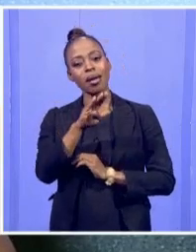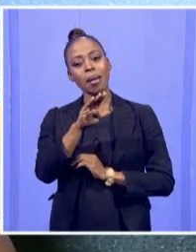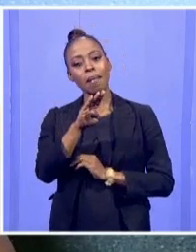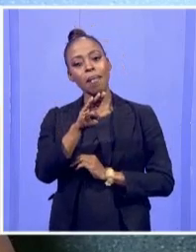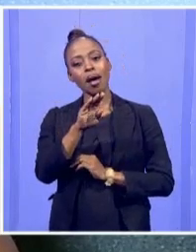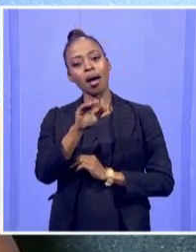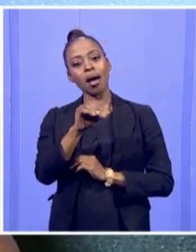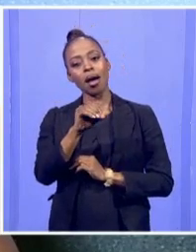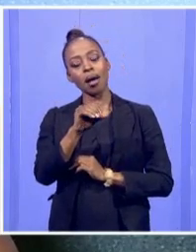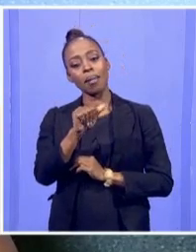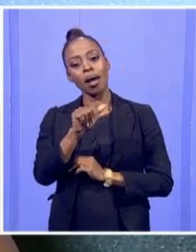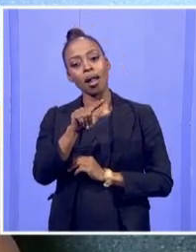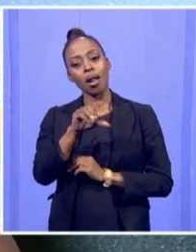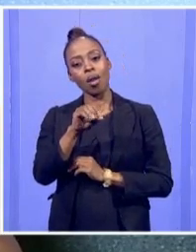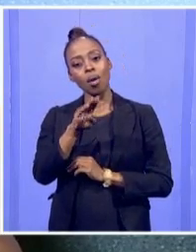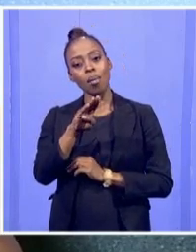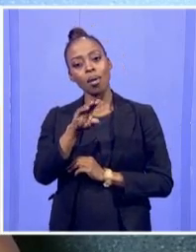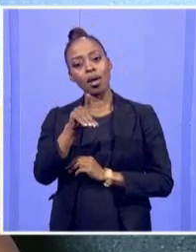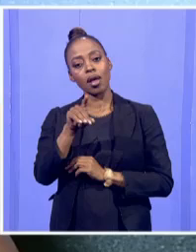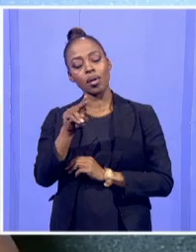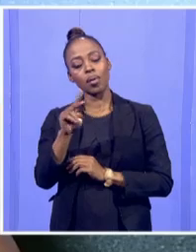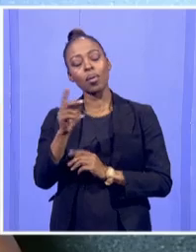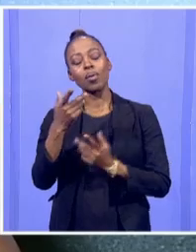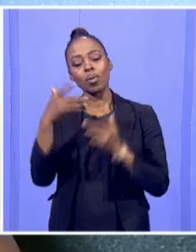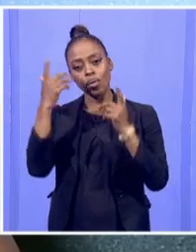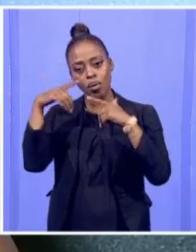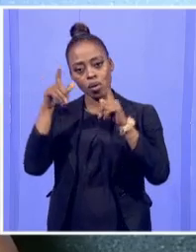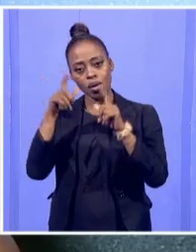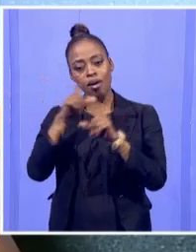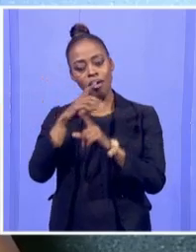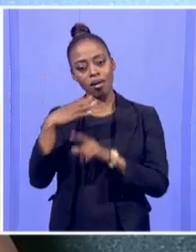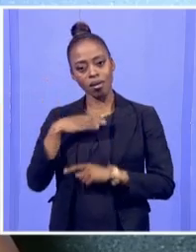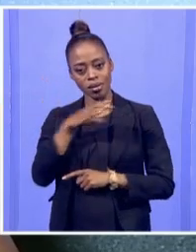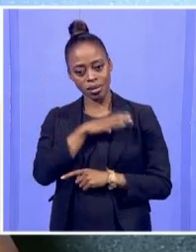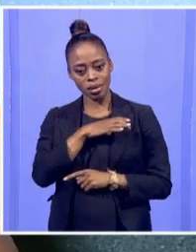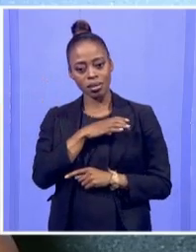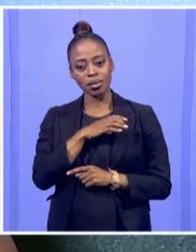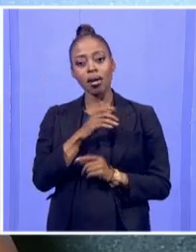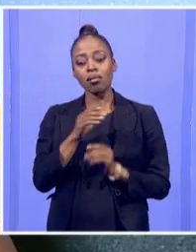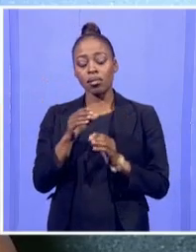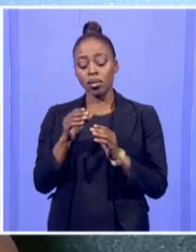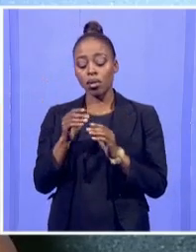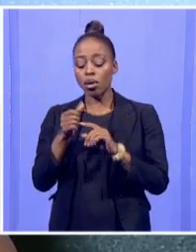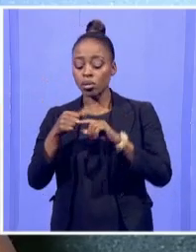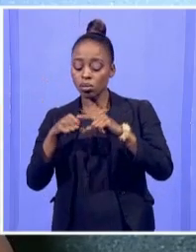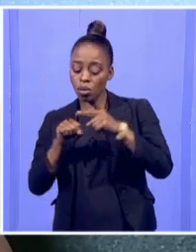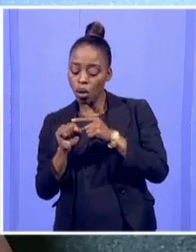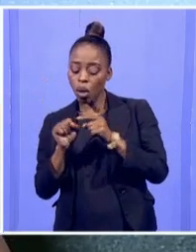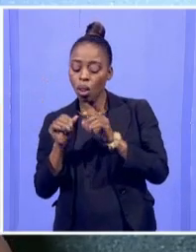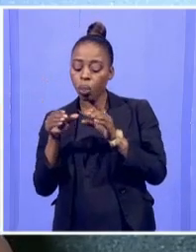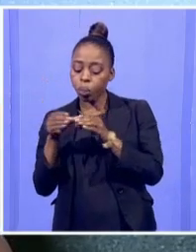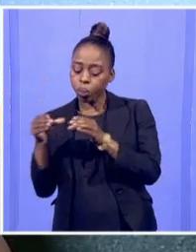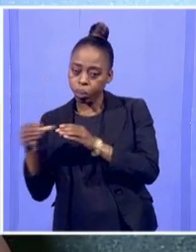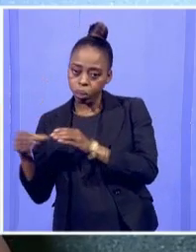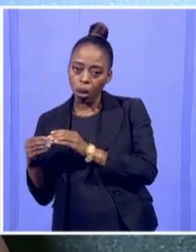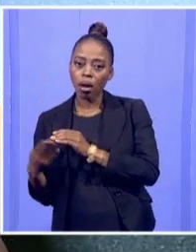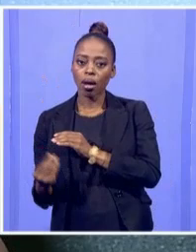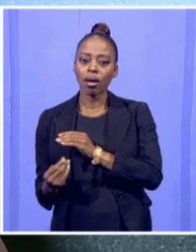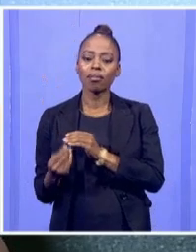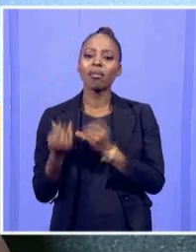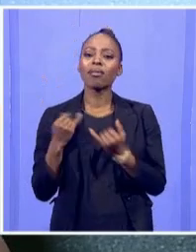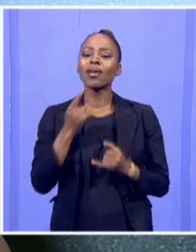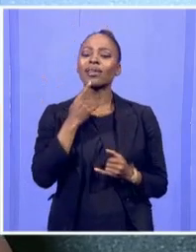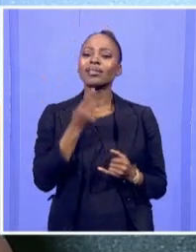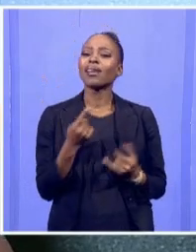Royal Council. They are the Mokotos, the Mahashes, and several other clans in that family. And they're saying, according to